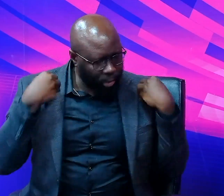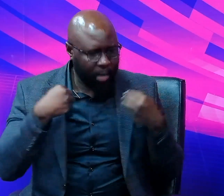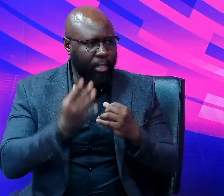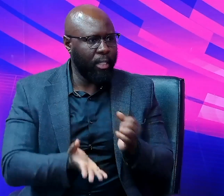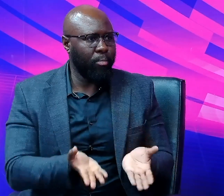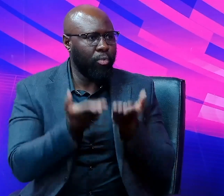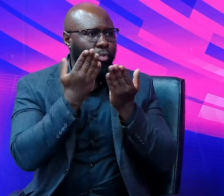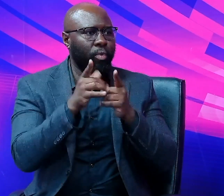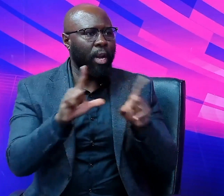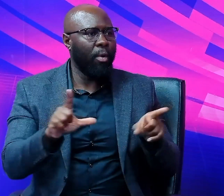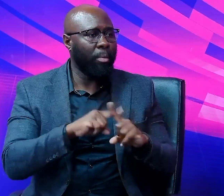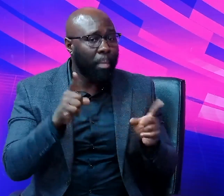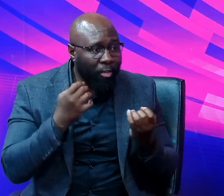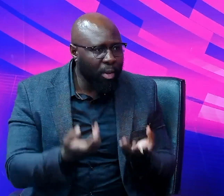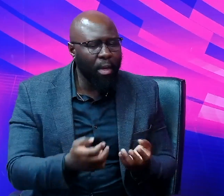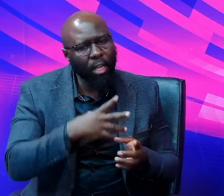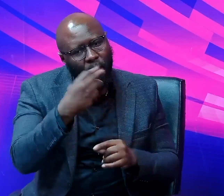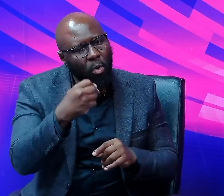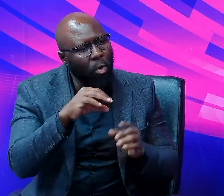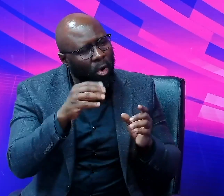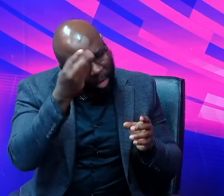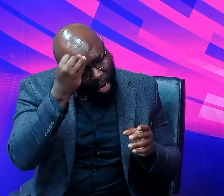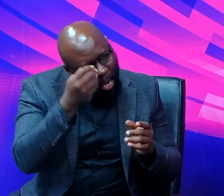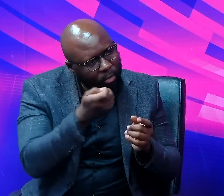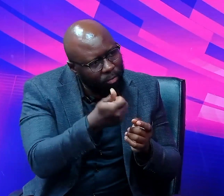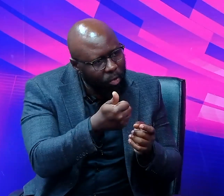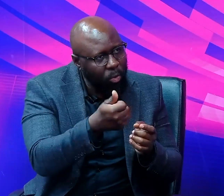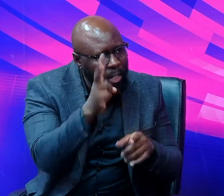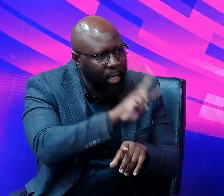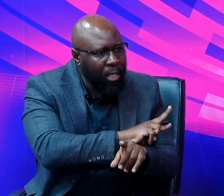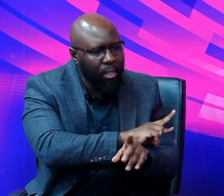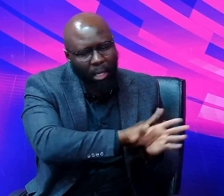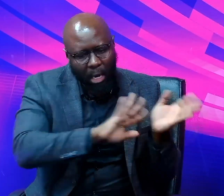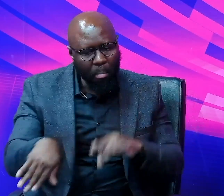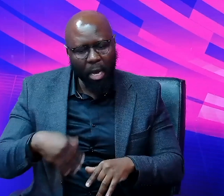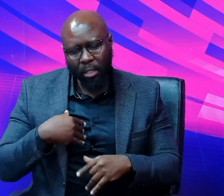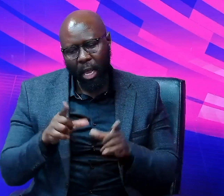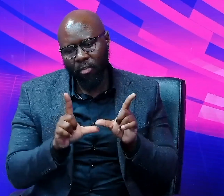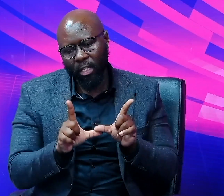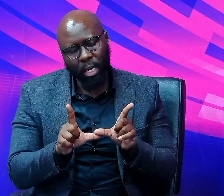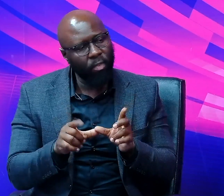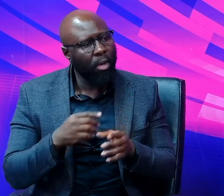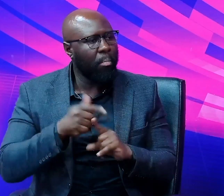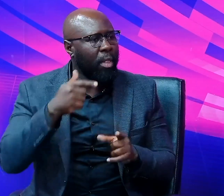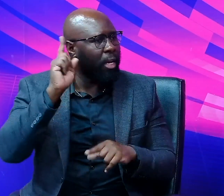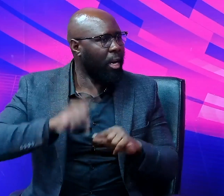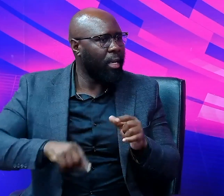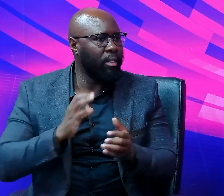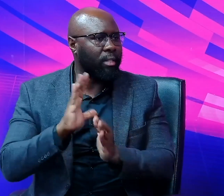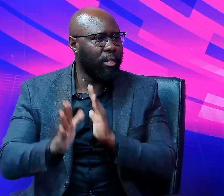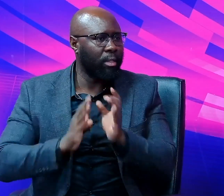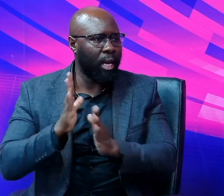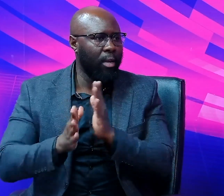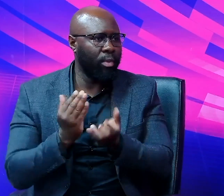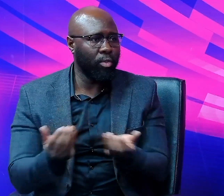to music, just practice, and that will improve your language. So that when you go and learn a few days, come back and say that